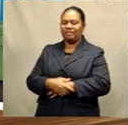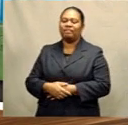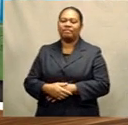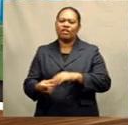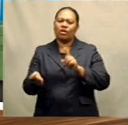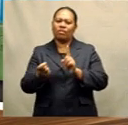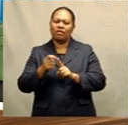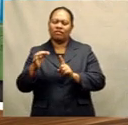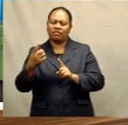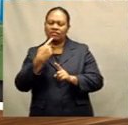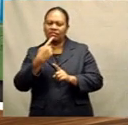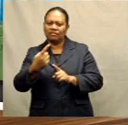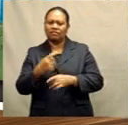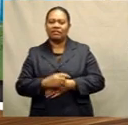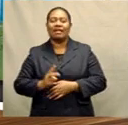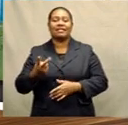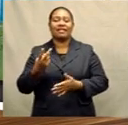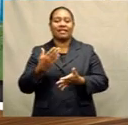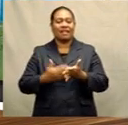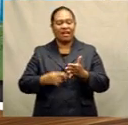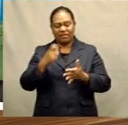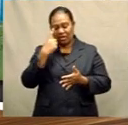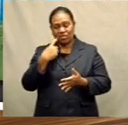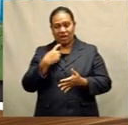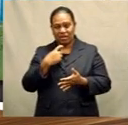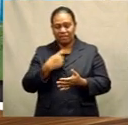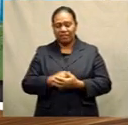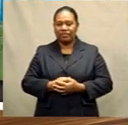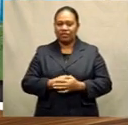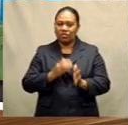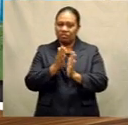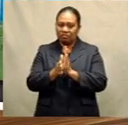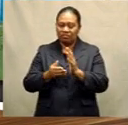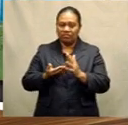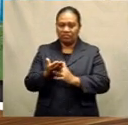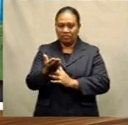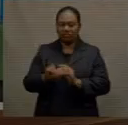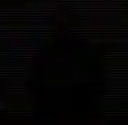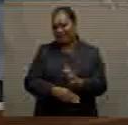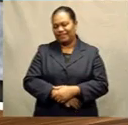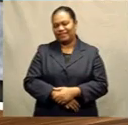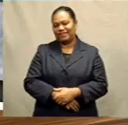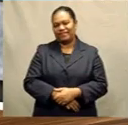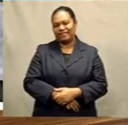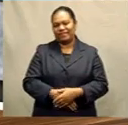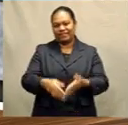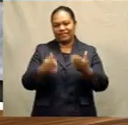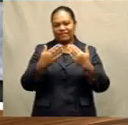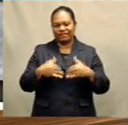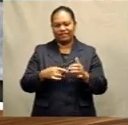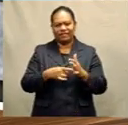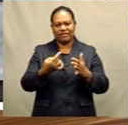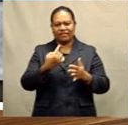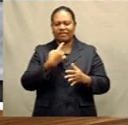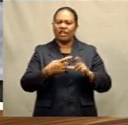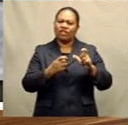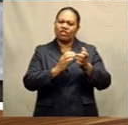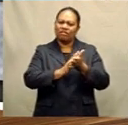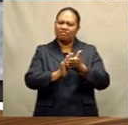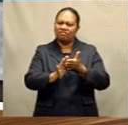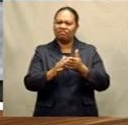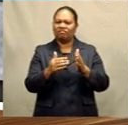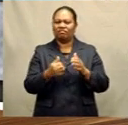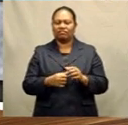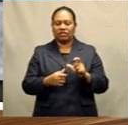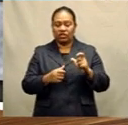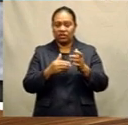Portuguese put up a brave second-half effort, Belgium defended with valor to hold on for the win. It will be the Czech Republic against Denmark on